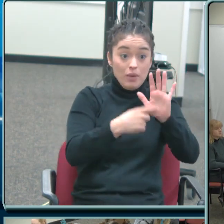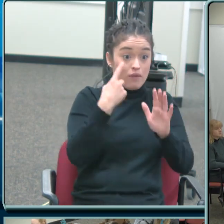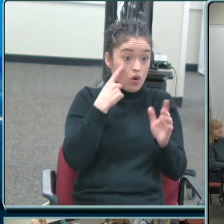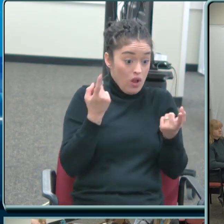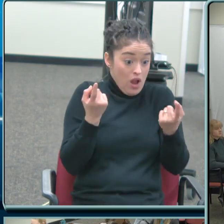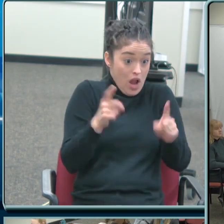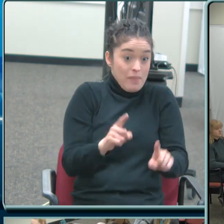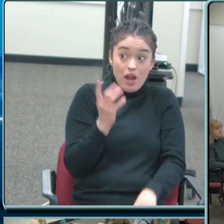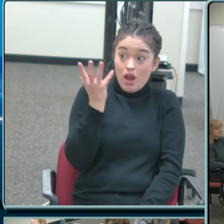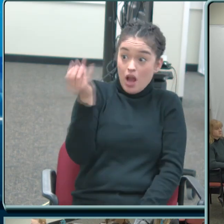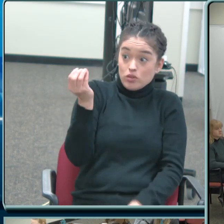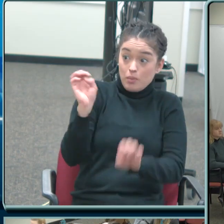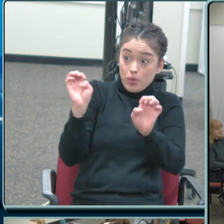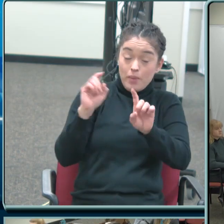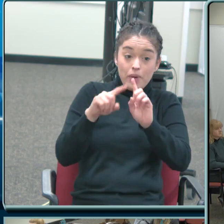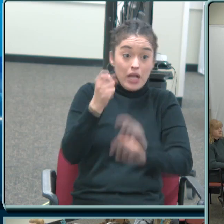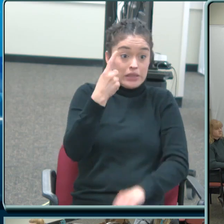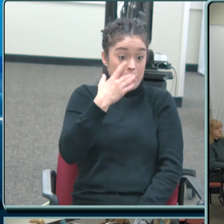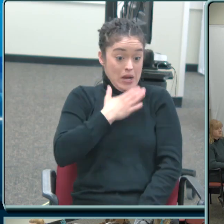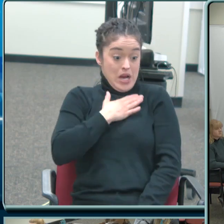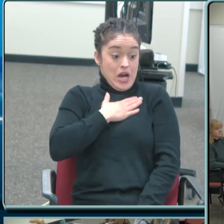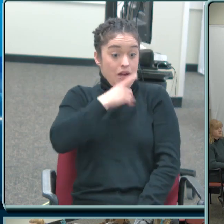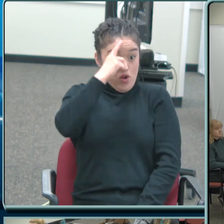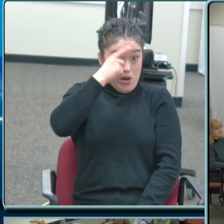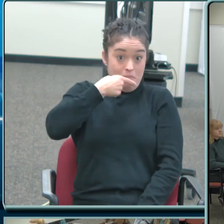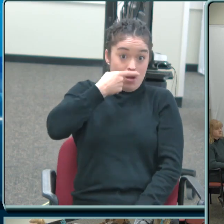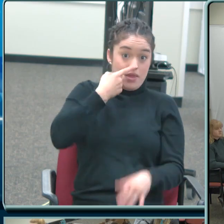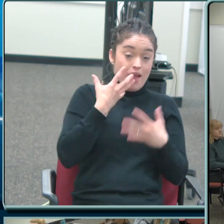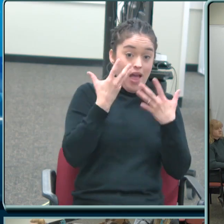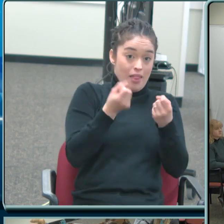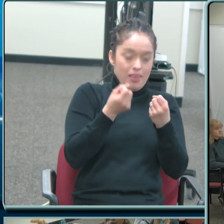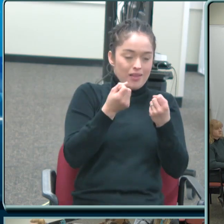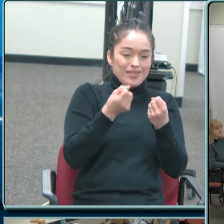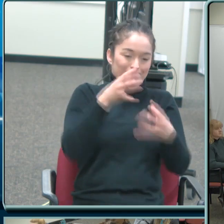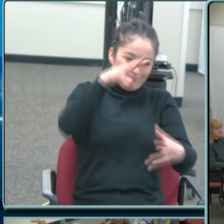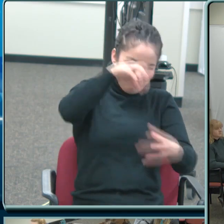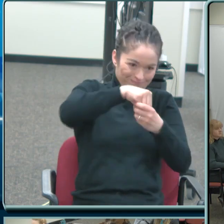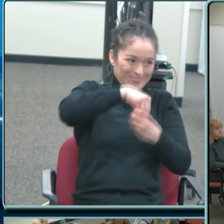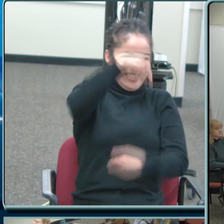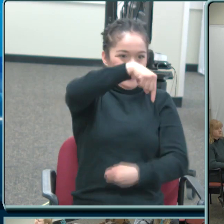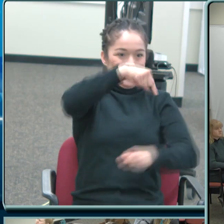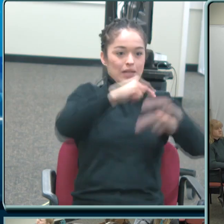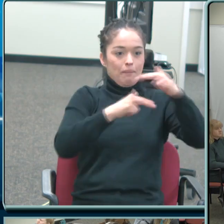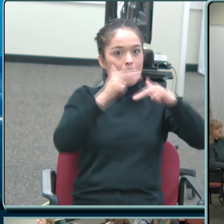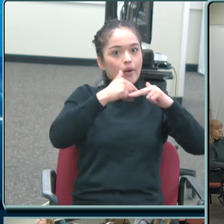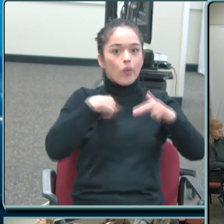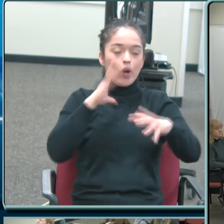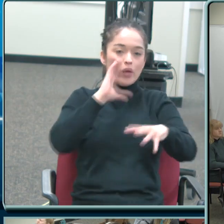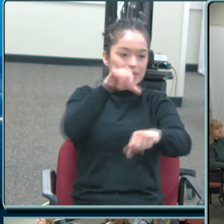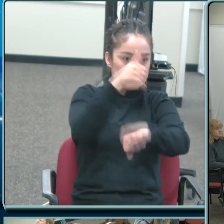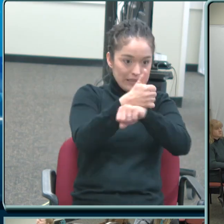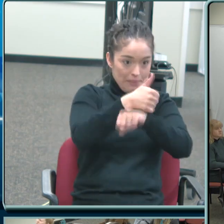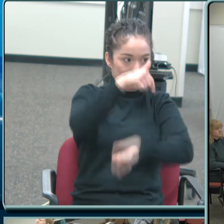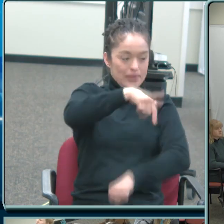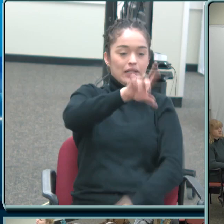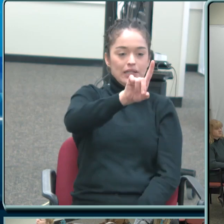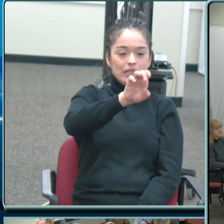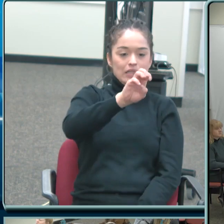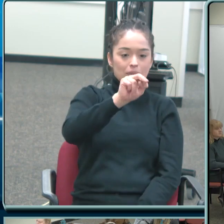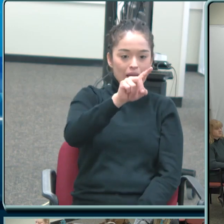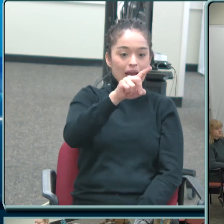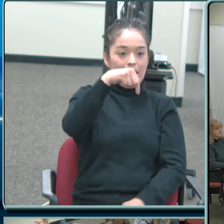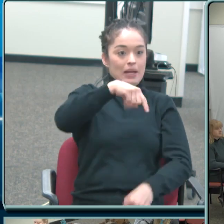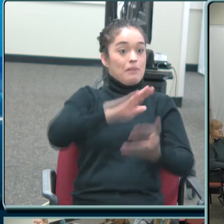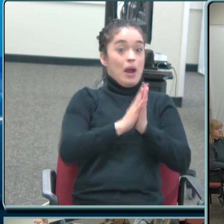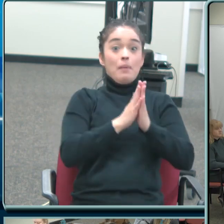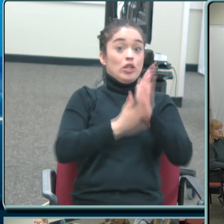command in the field, our incident command for public health actually is within this building. So we would set up incident command in our department operations